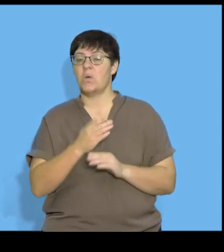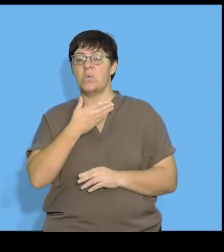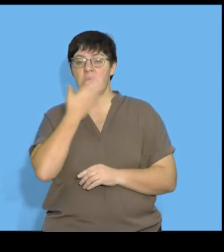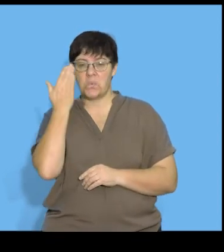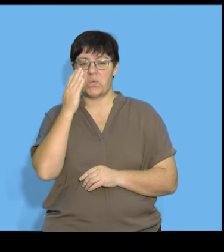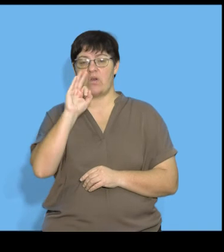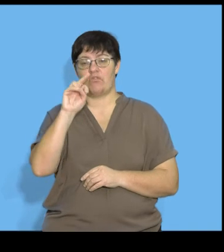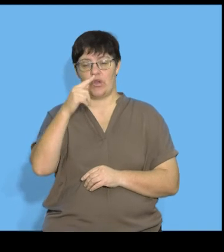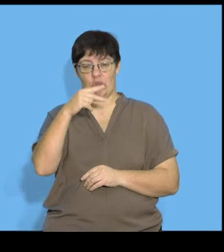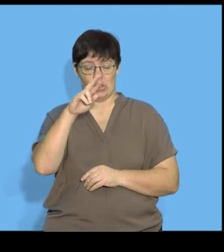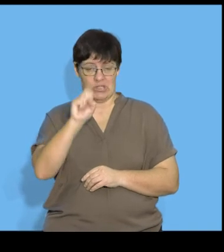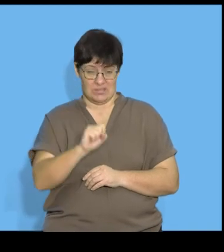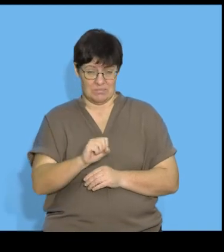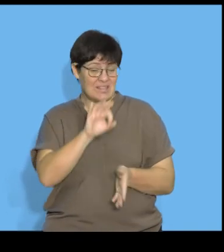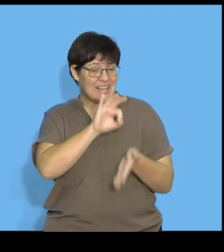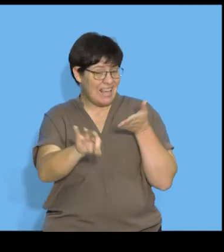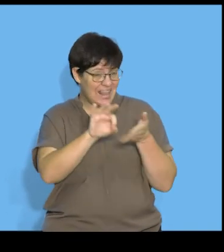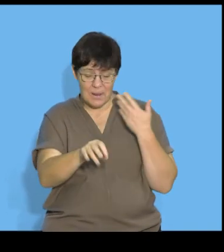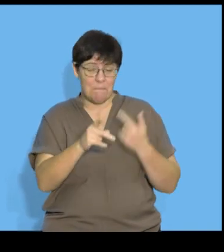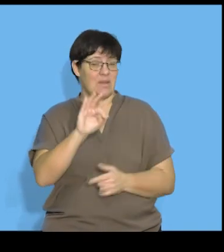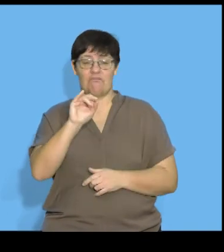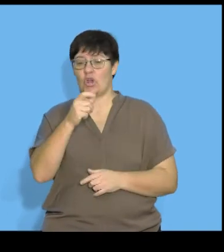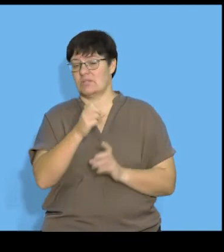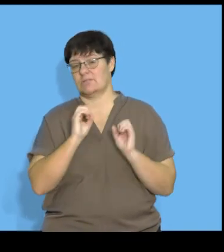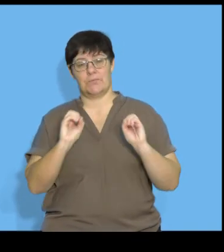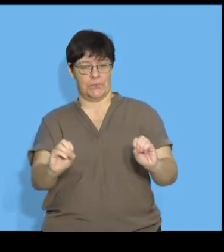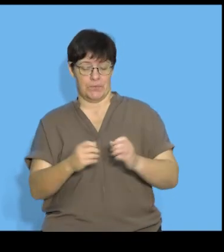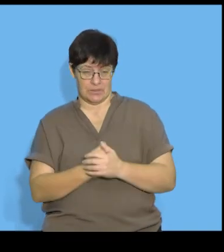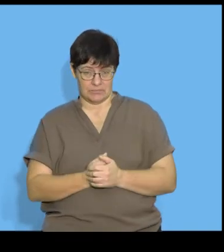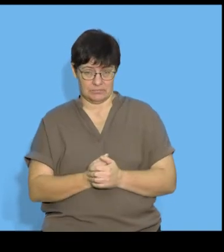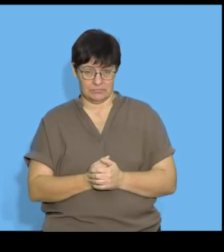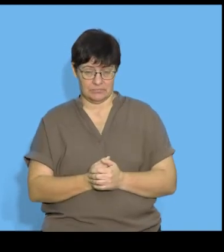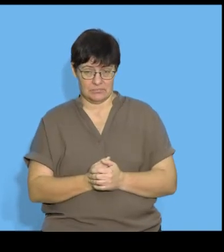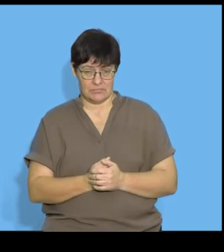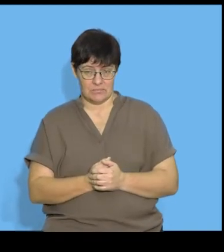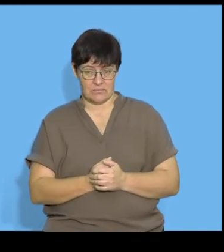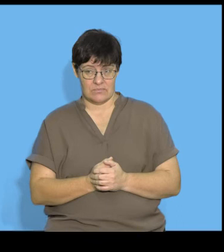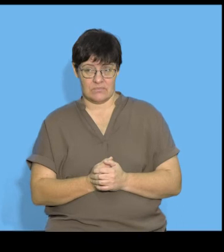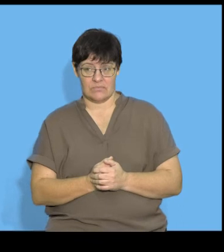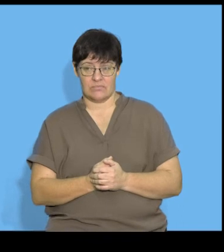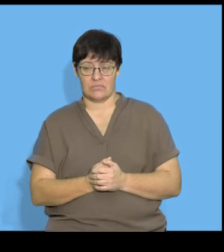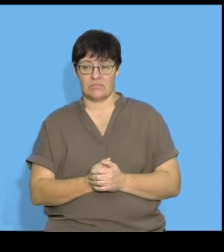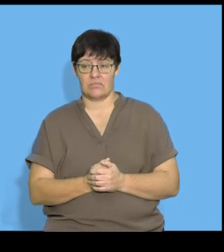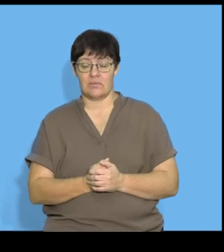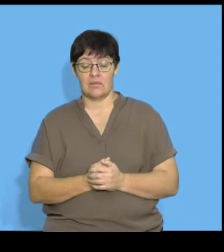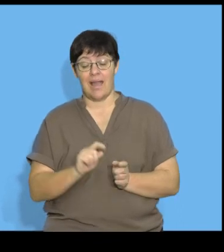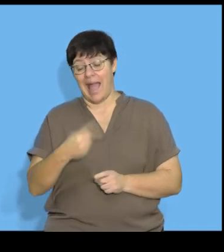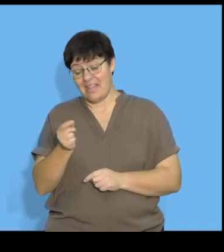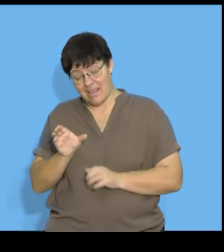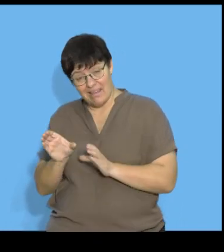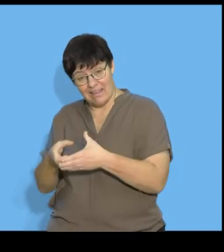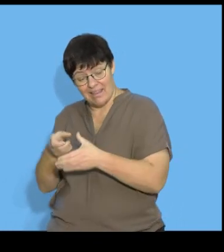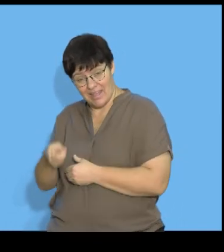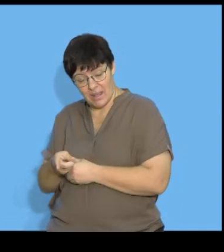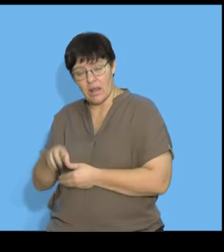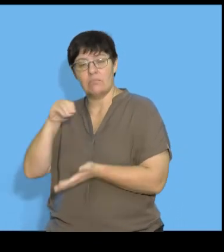I sterilize it, no microorganism, no fungus. The other group was